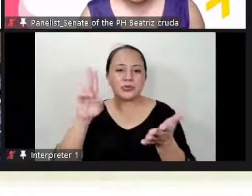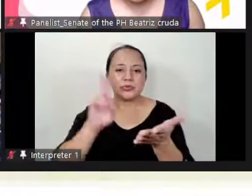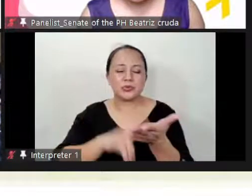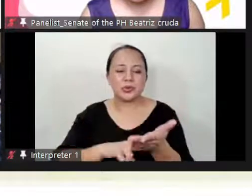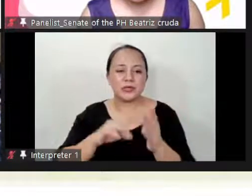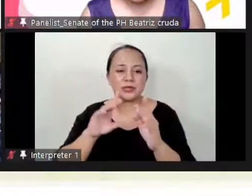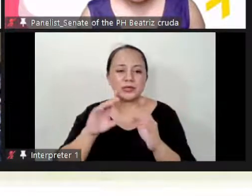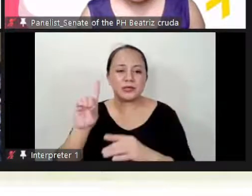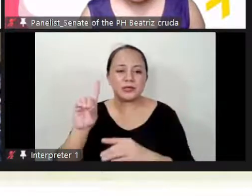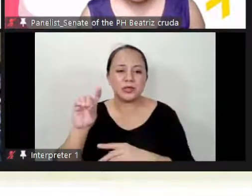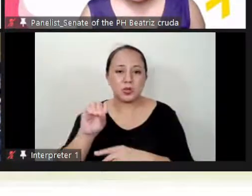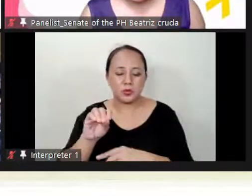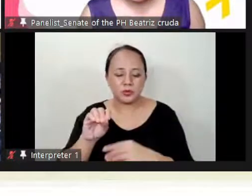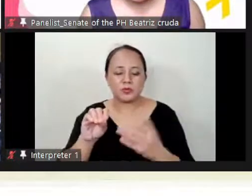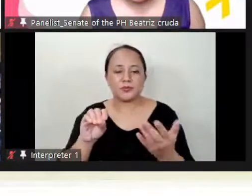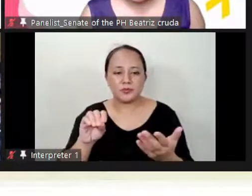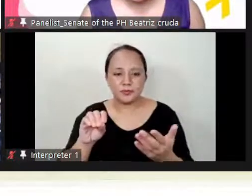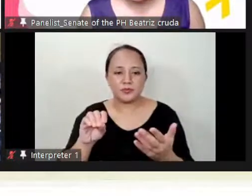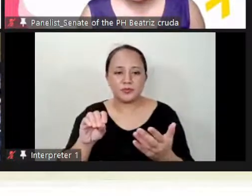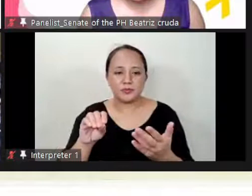Department Order,